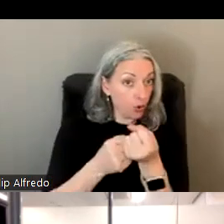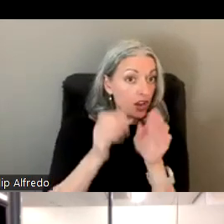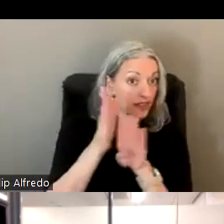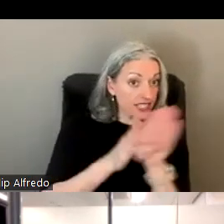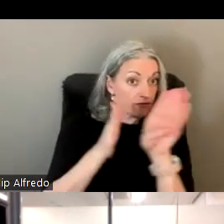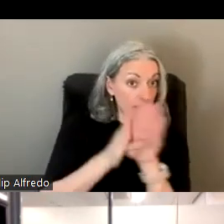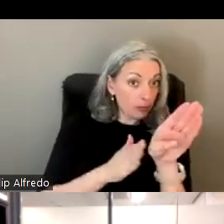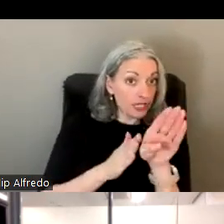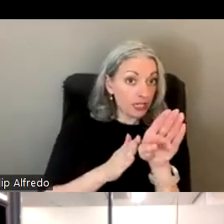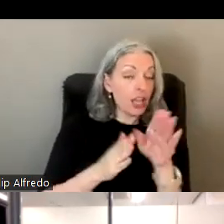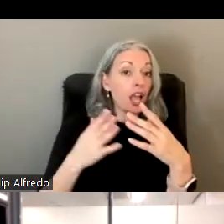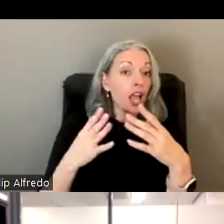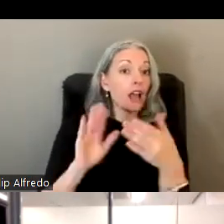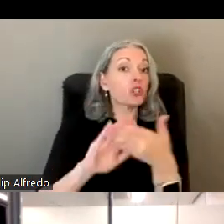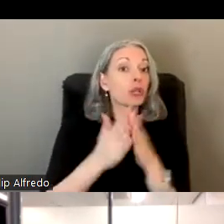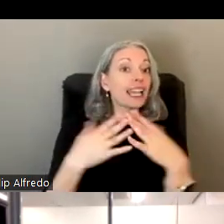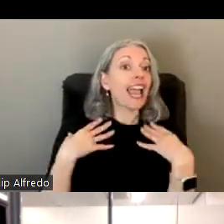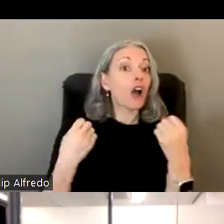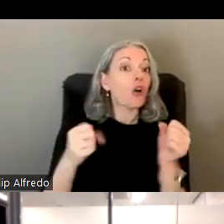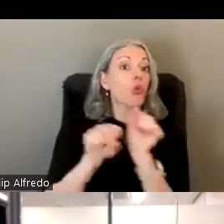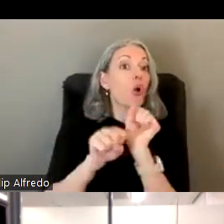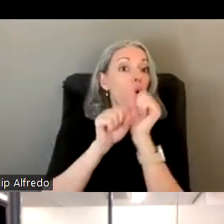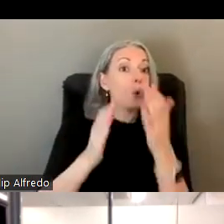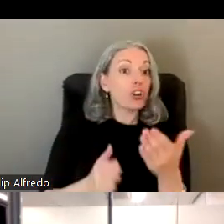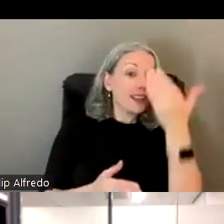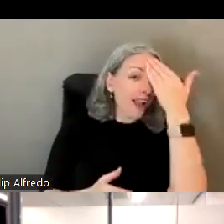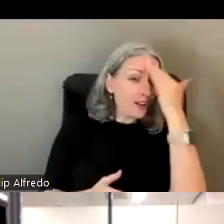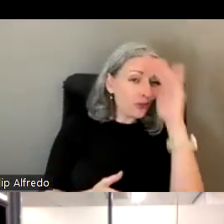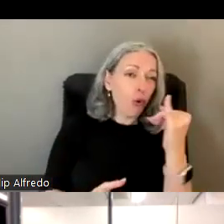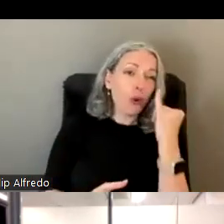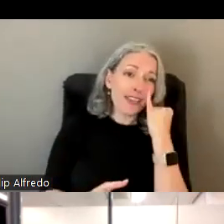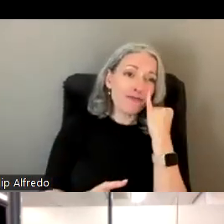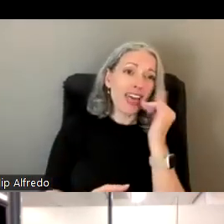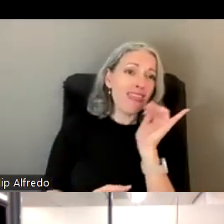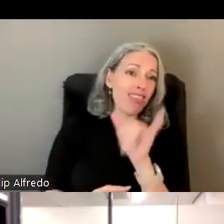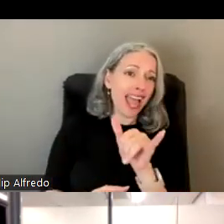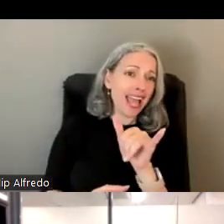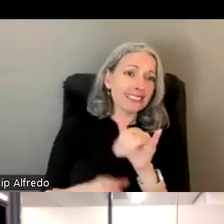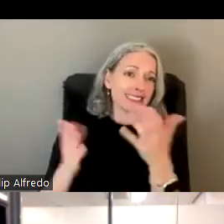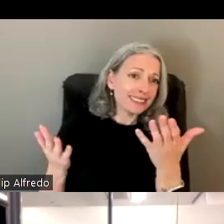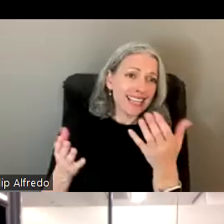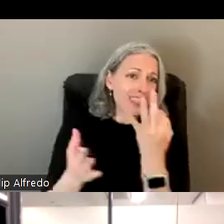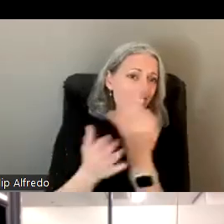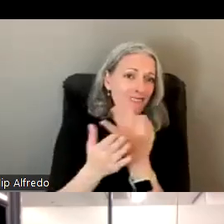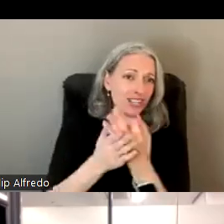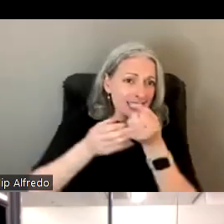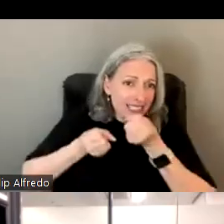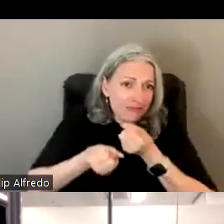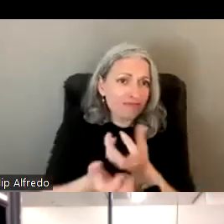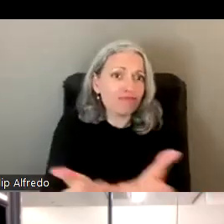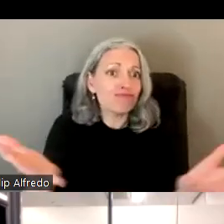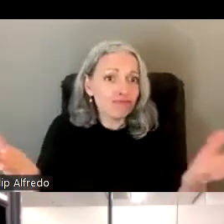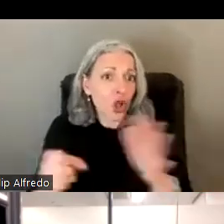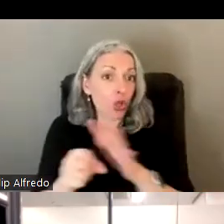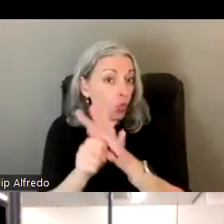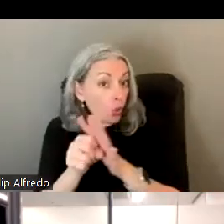health workers. I guess I don't know if that, I don't know how is that funding distributed